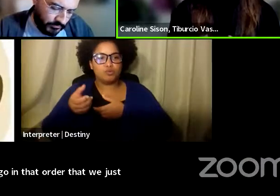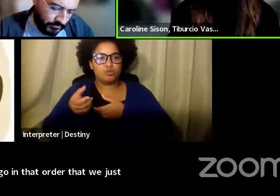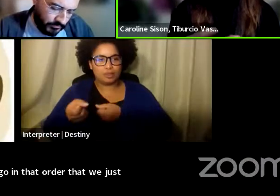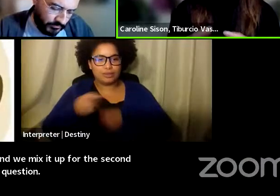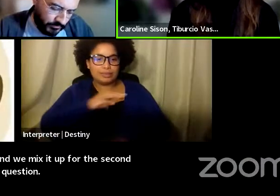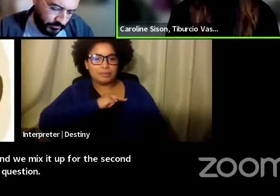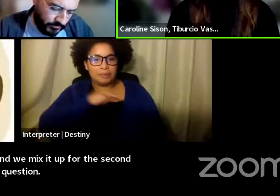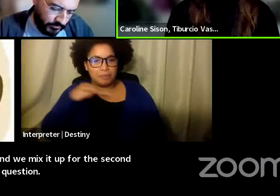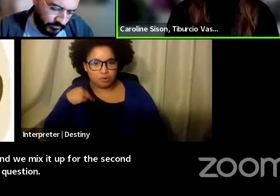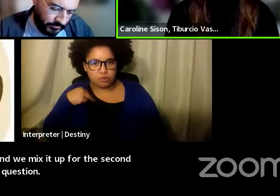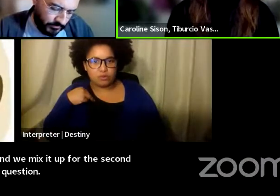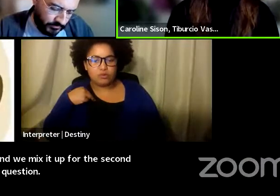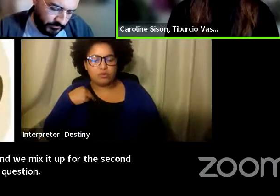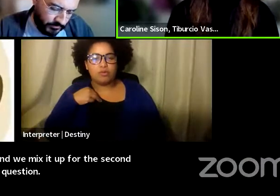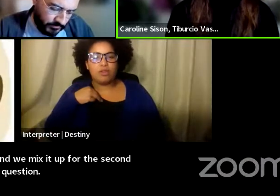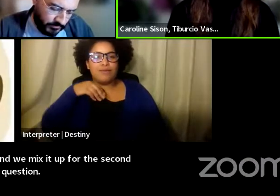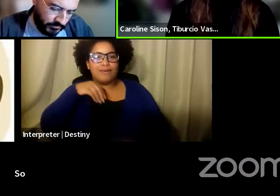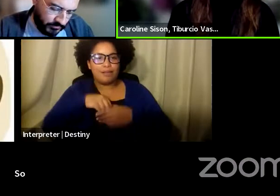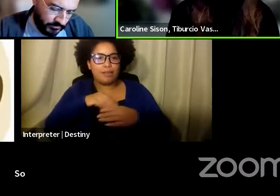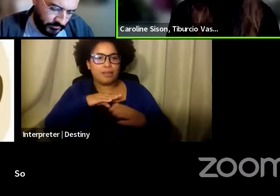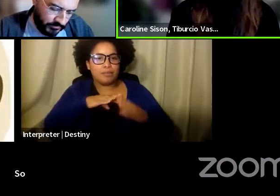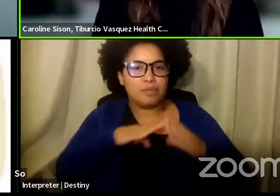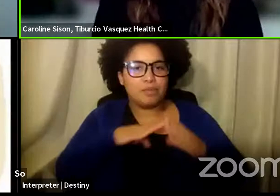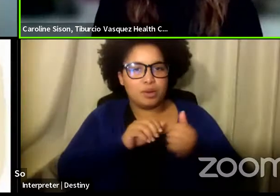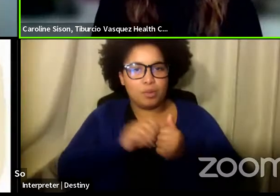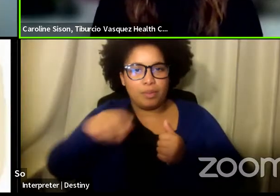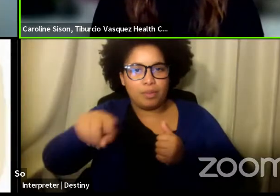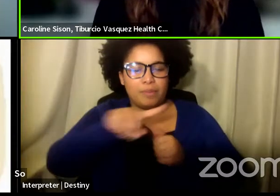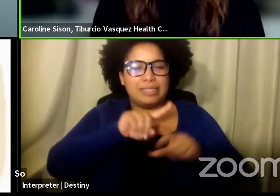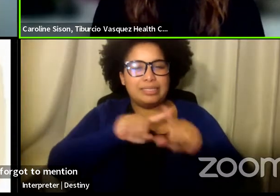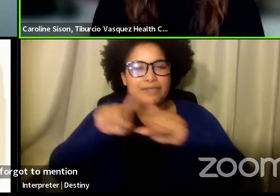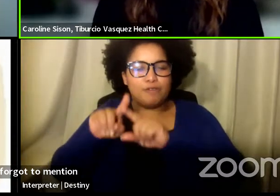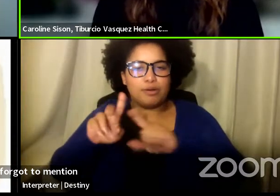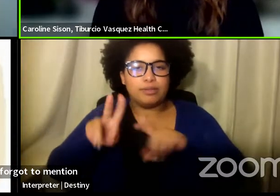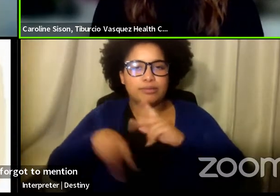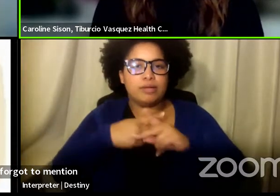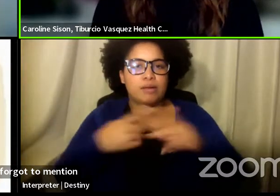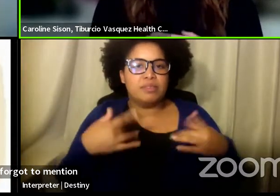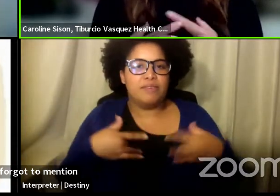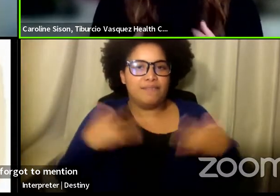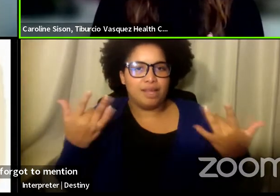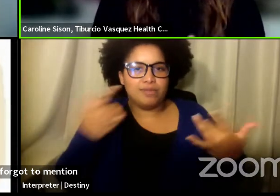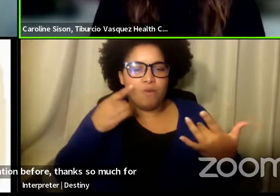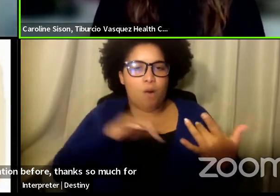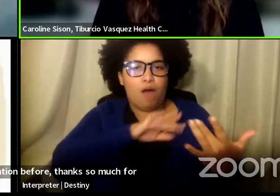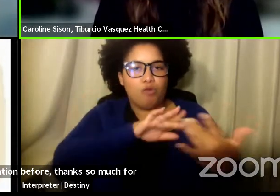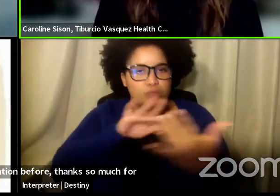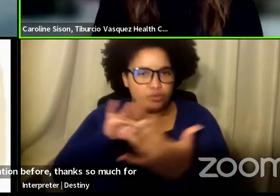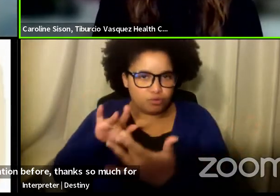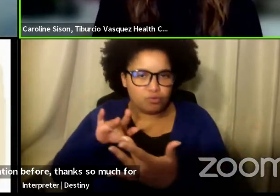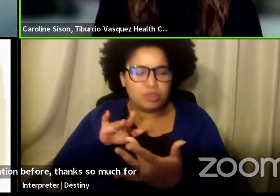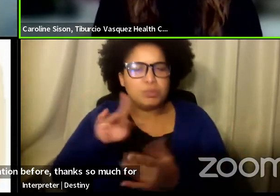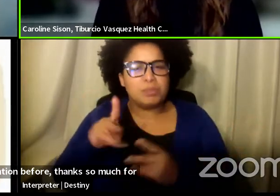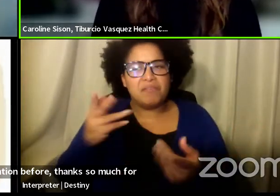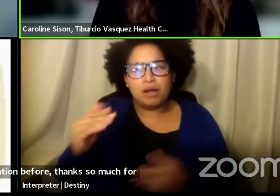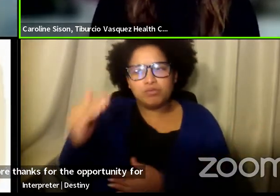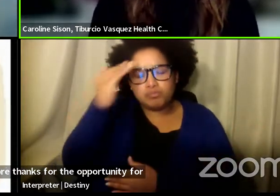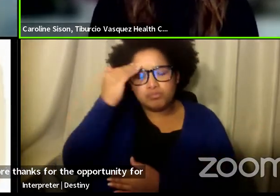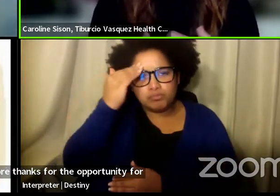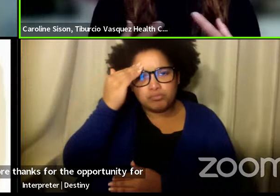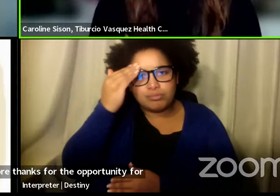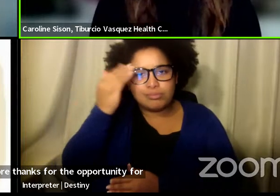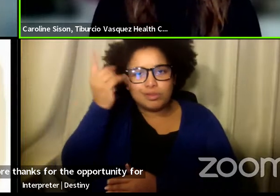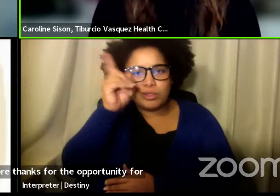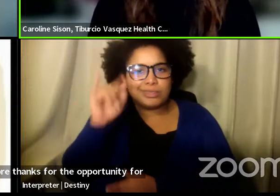kind of there in the community with them at different outreach events. These are people who they're familiar with, who look